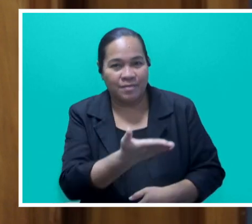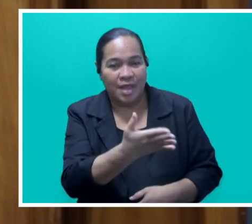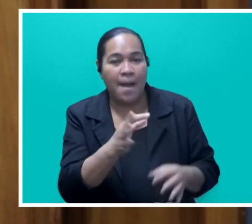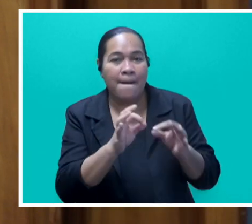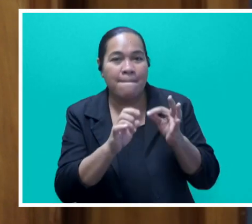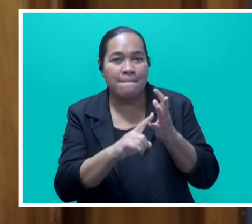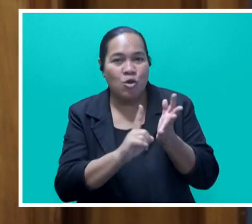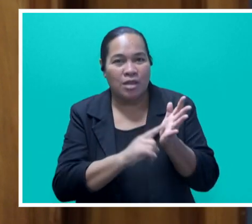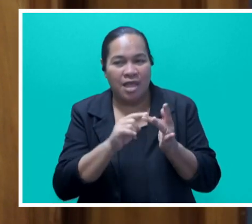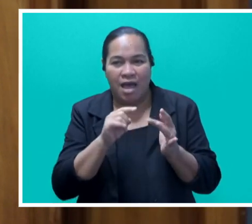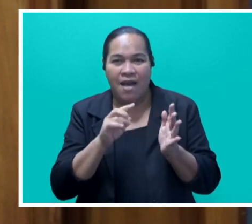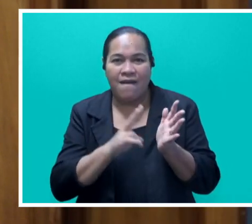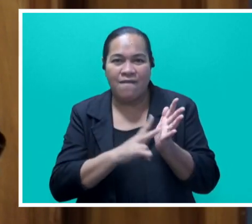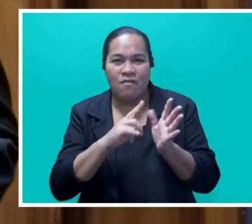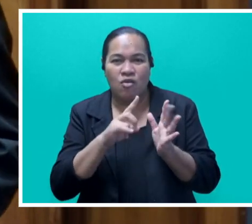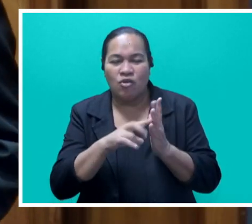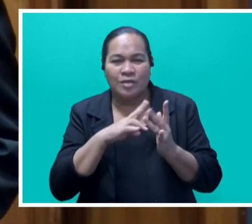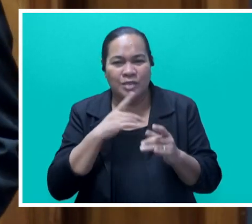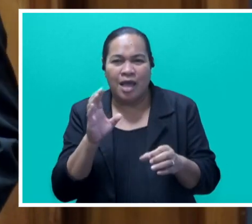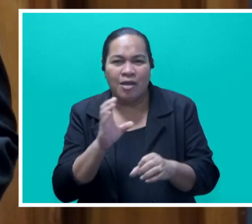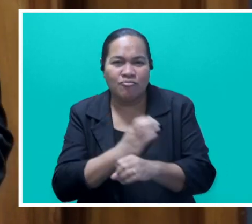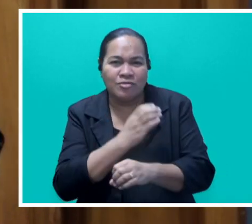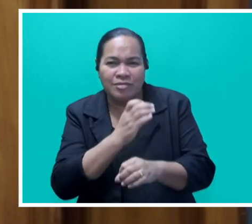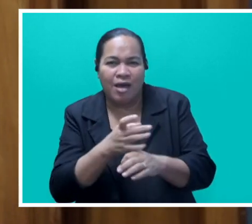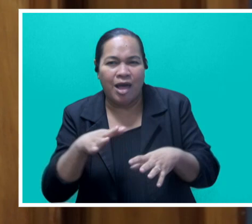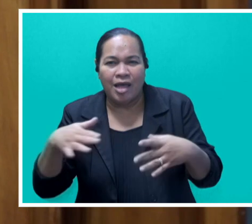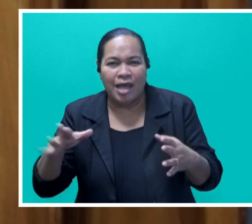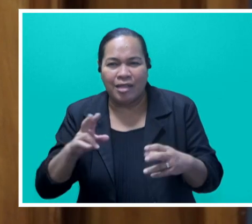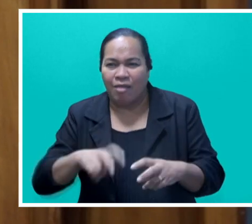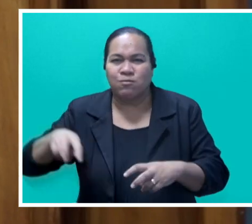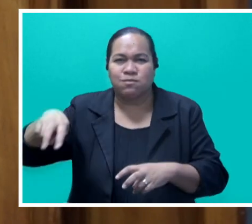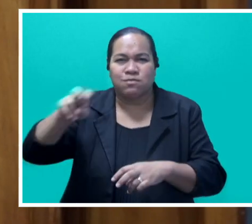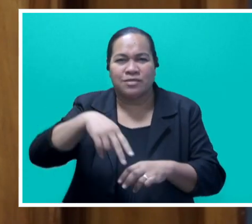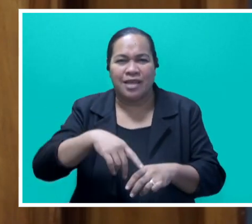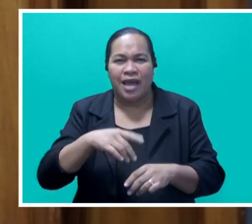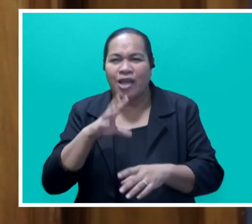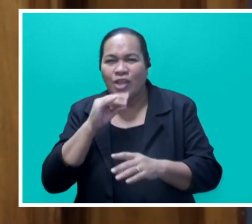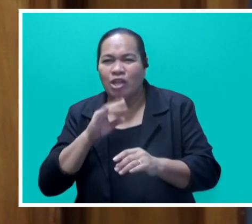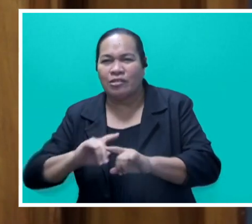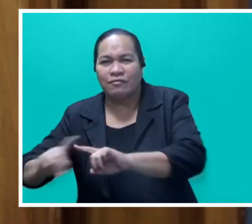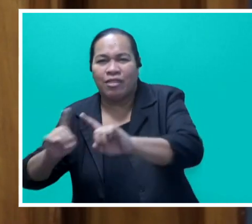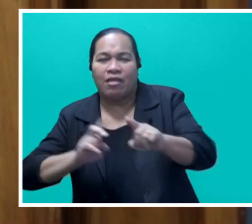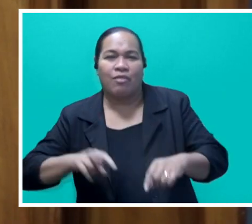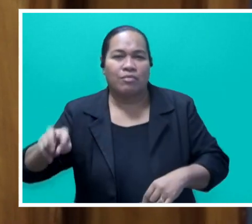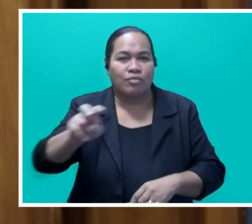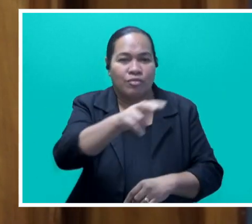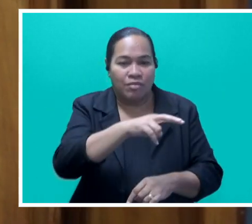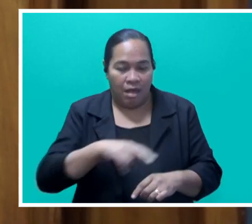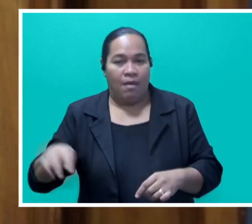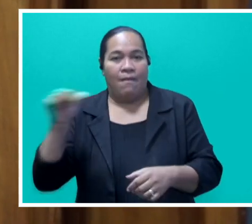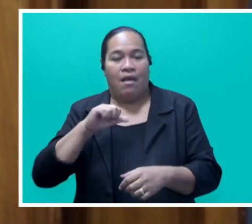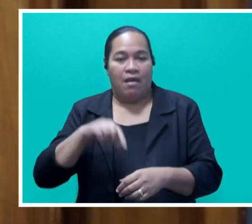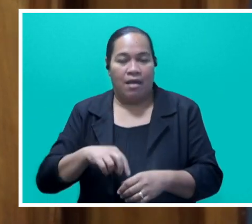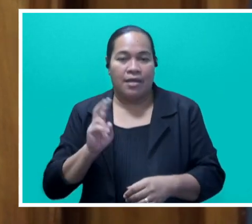around the world on a biblical and geographical journey. I rise, Mr. Speaker, sir, to contribute to the debate on